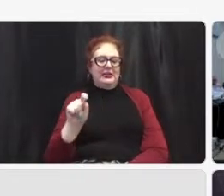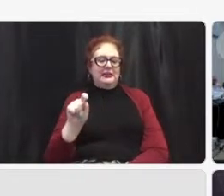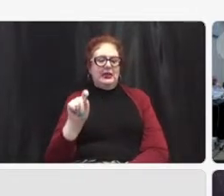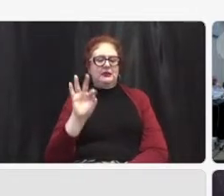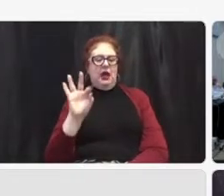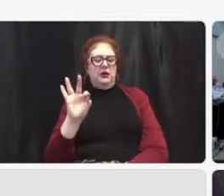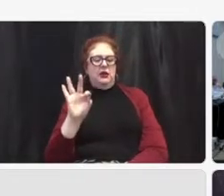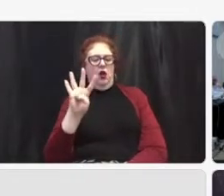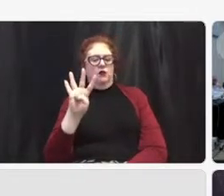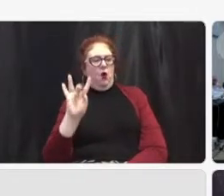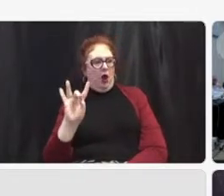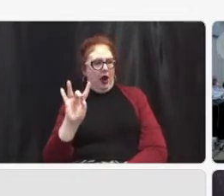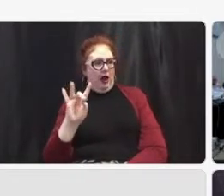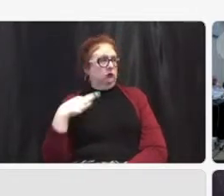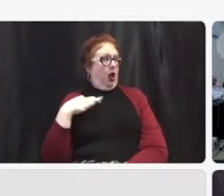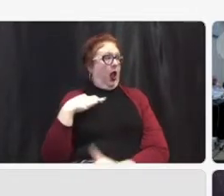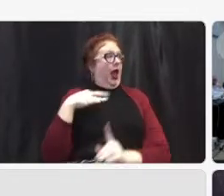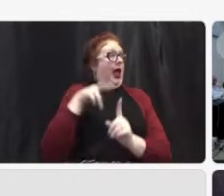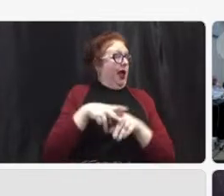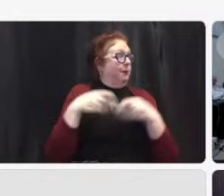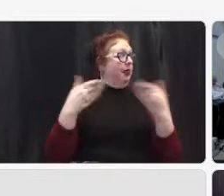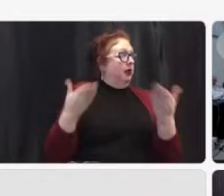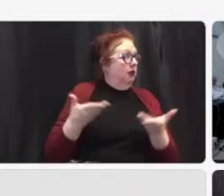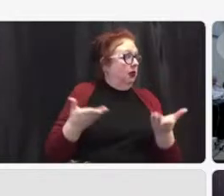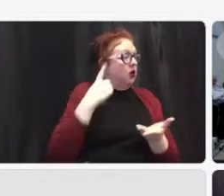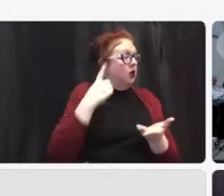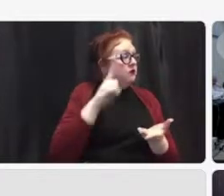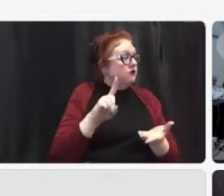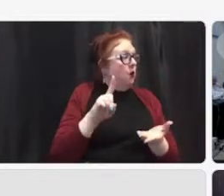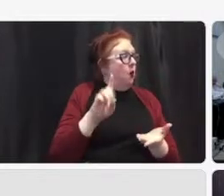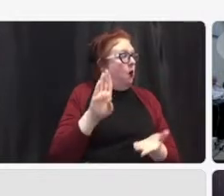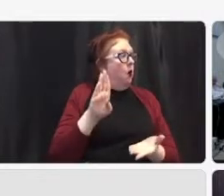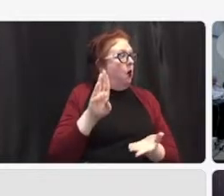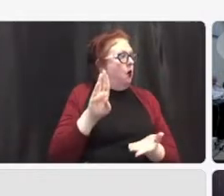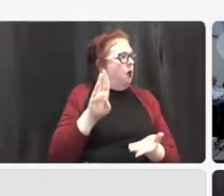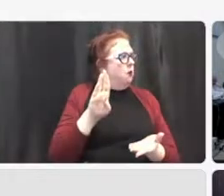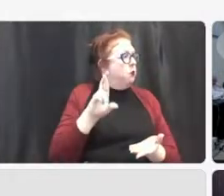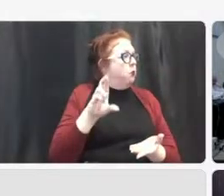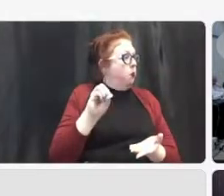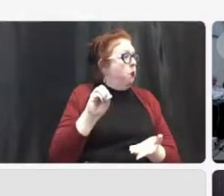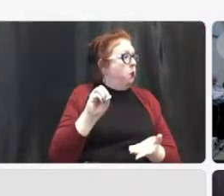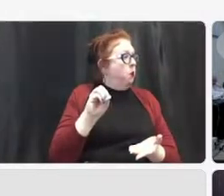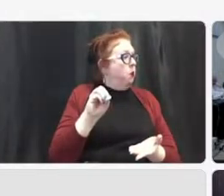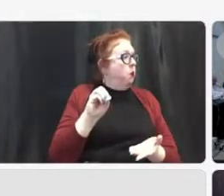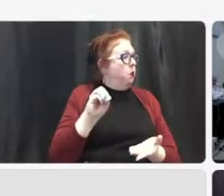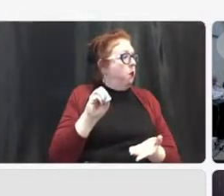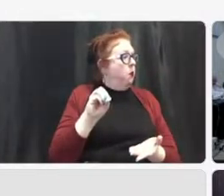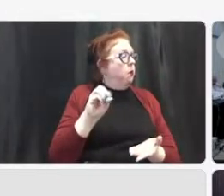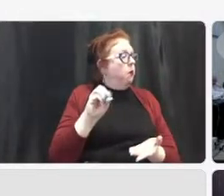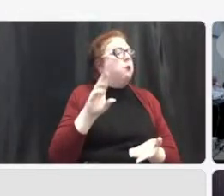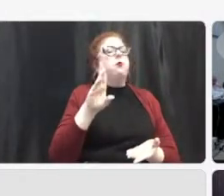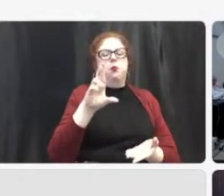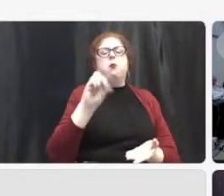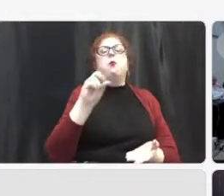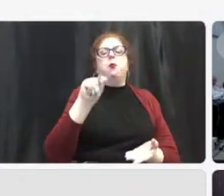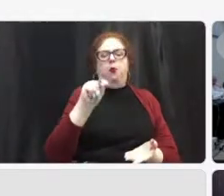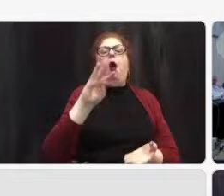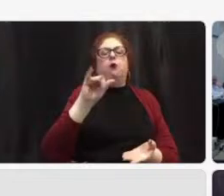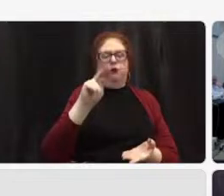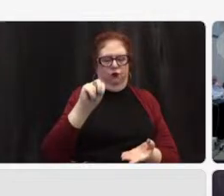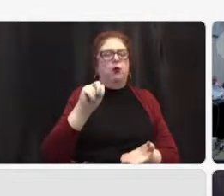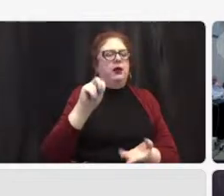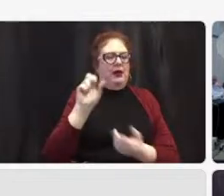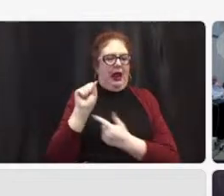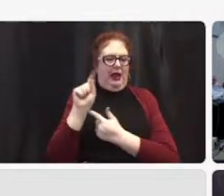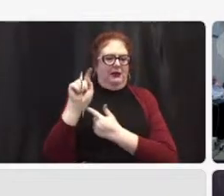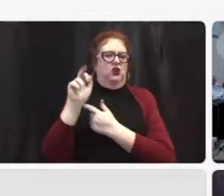Z-9948. Is the applicant here for Brotman STR? Is the applicant present? I am. Okay,